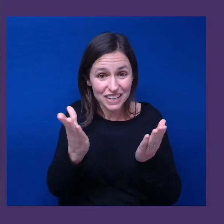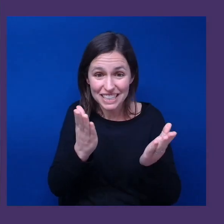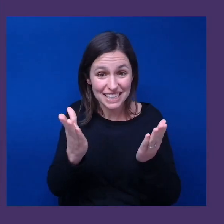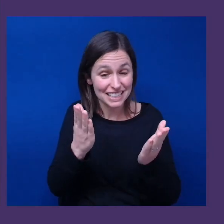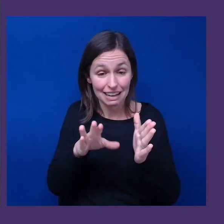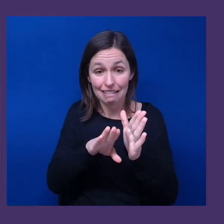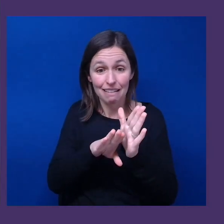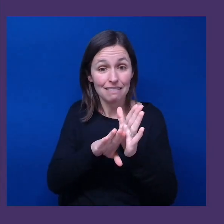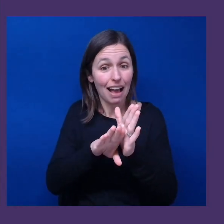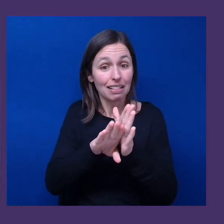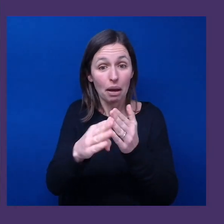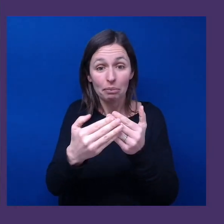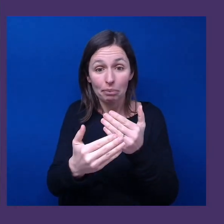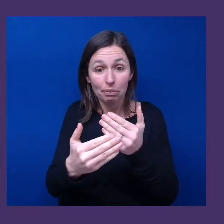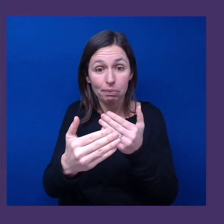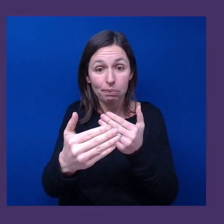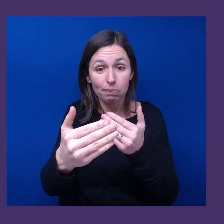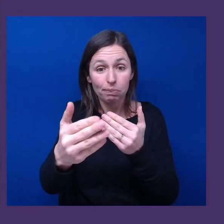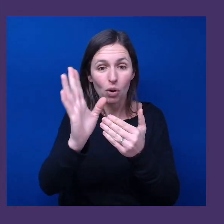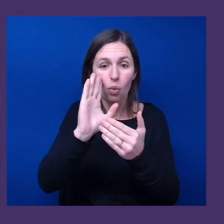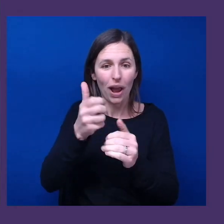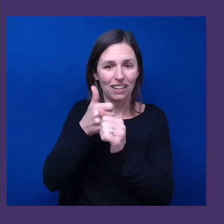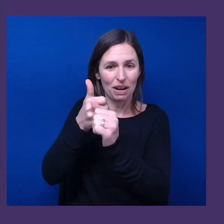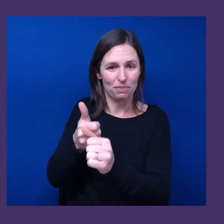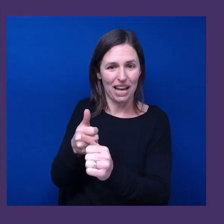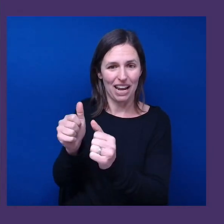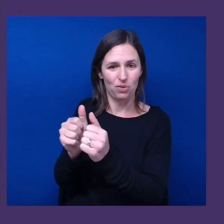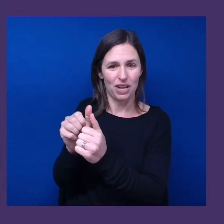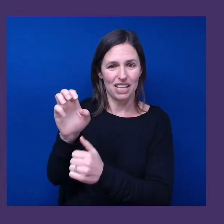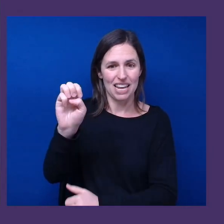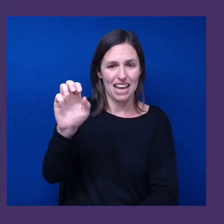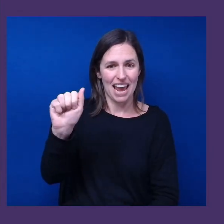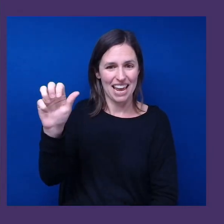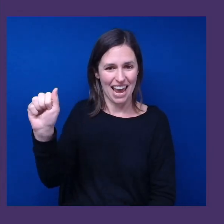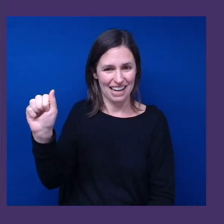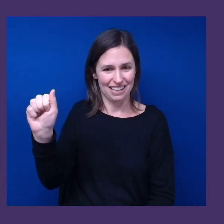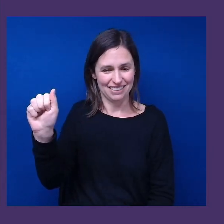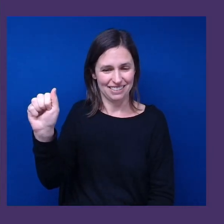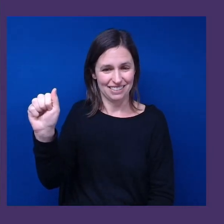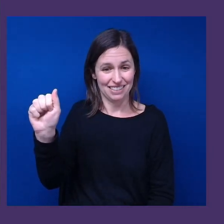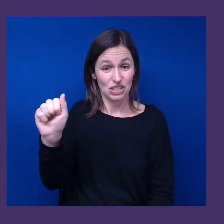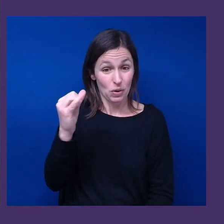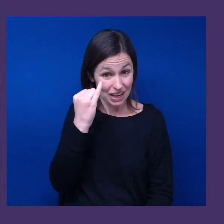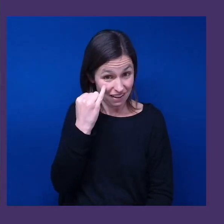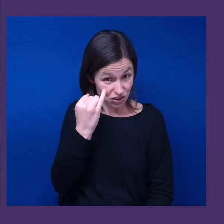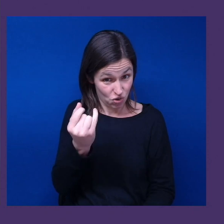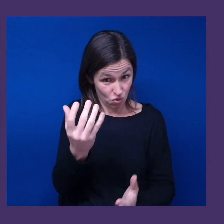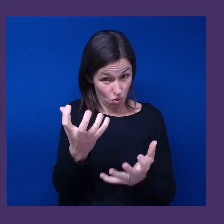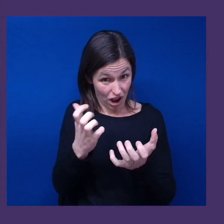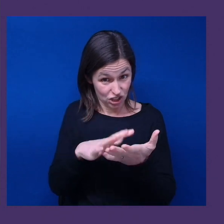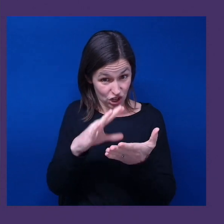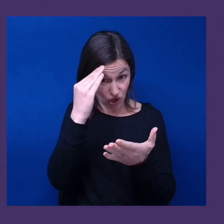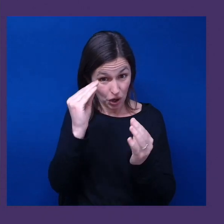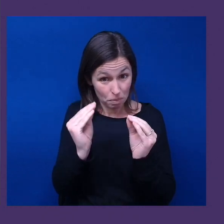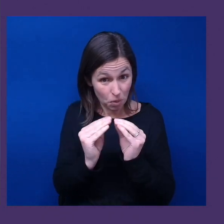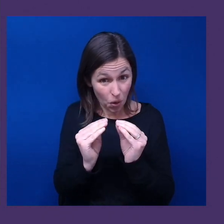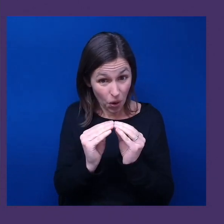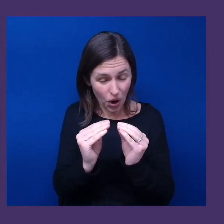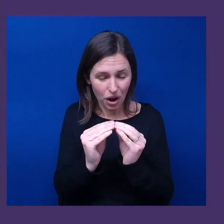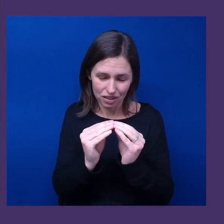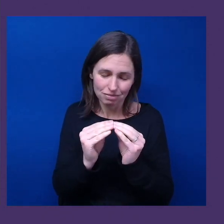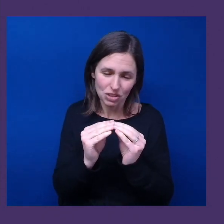will be compliant with EAA. So if you want to learn more about that, you can, I'm sure, look up the